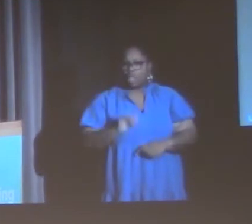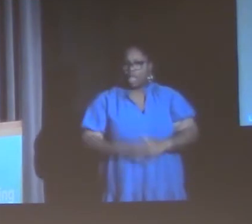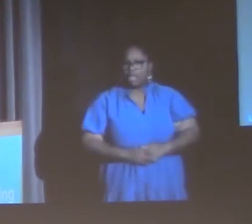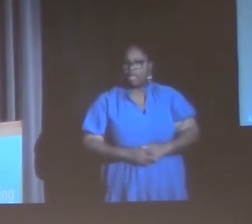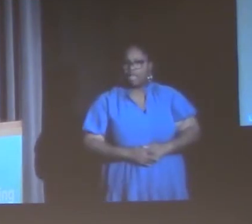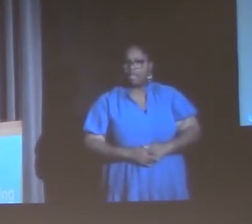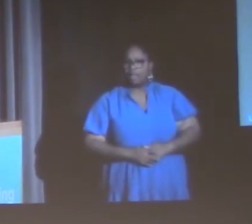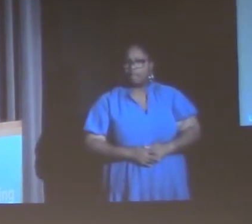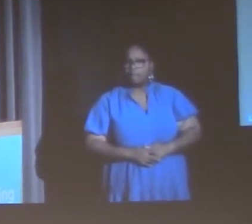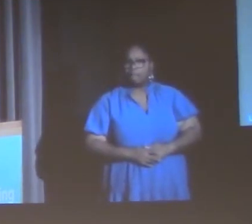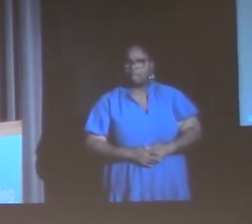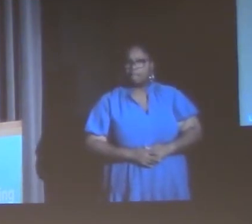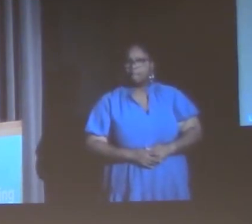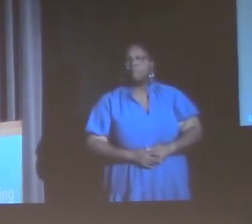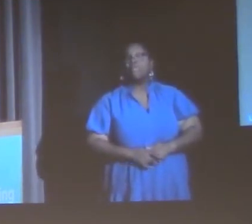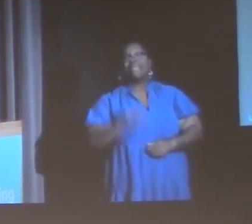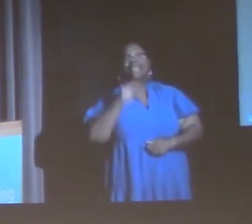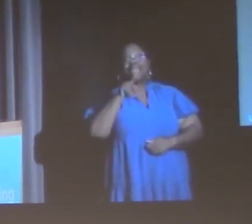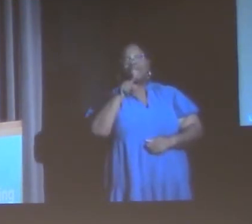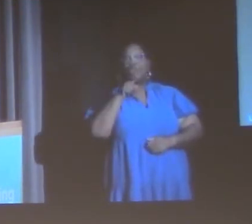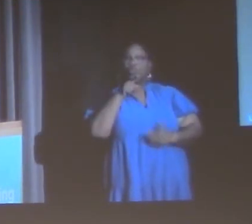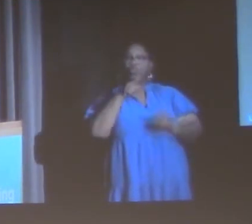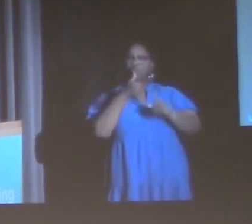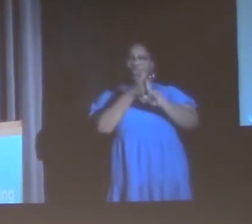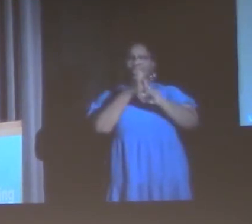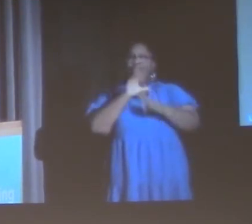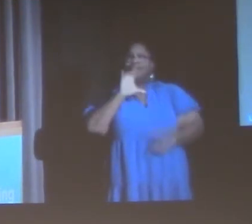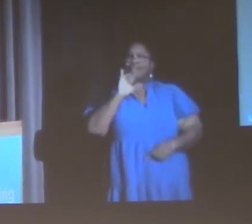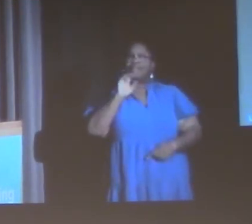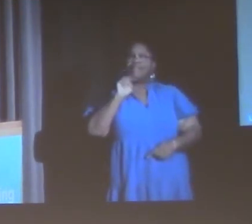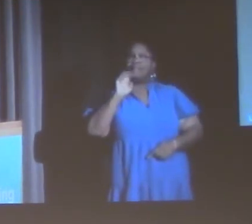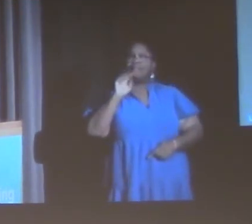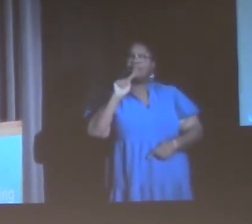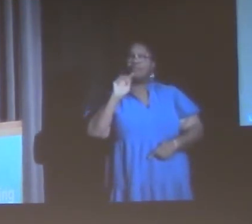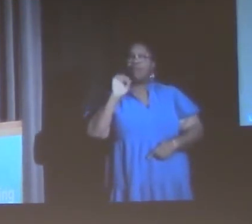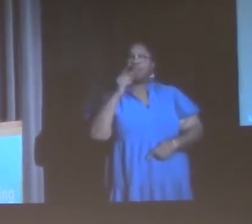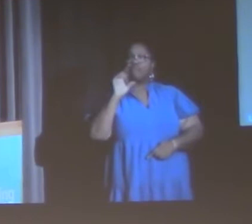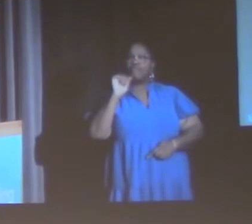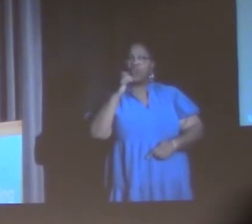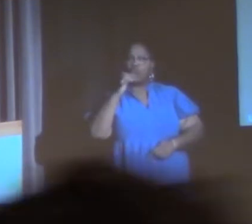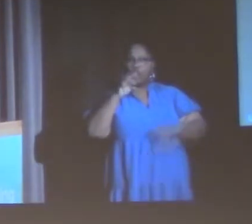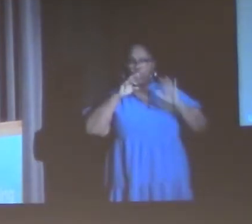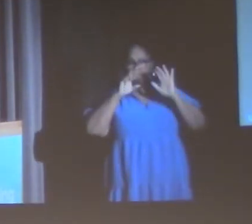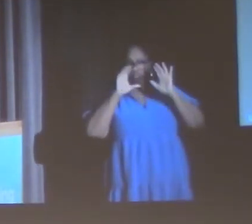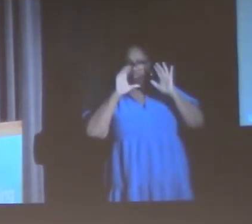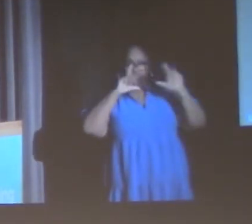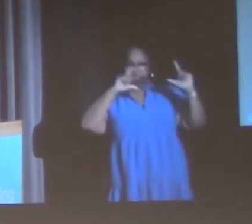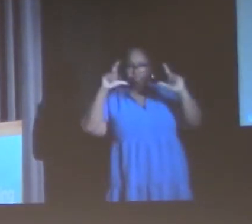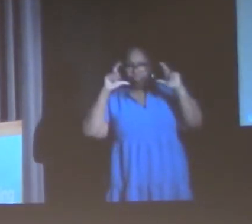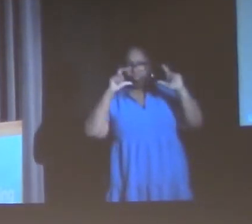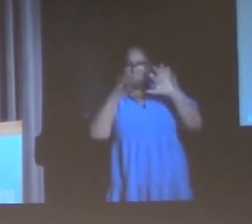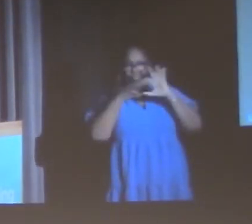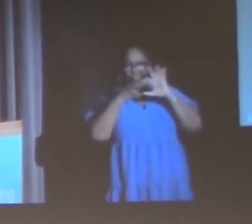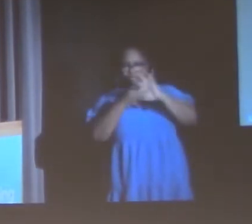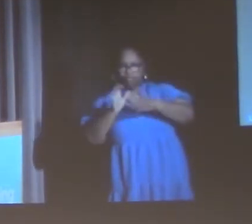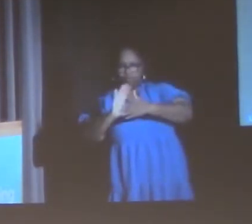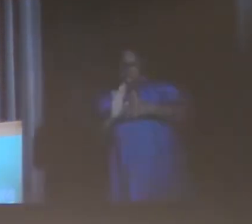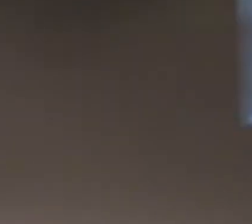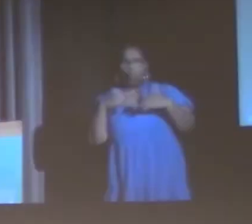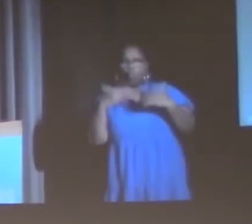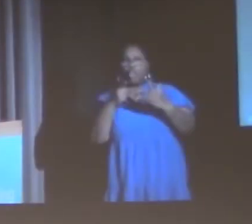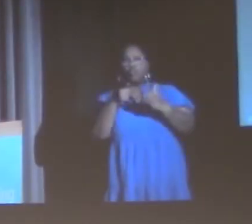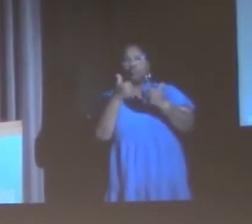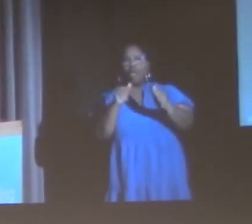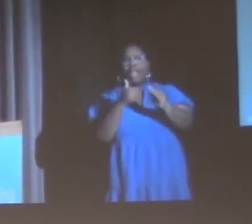work with a cinematographer or not, what were some of the pitfalls you were trying to avoid in terms of representing, or in terms of